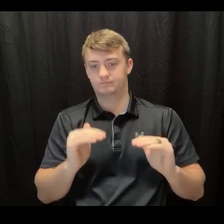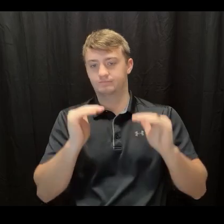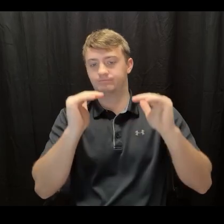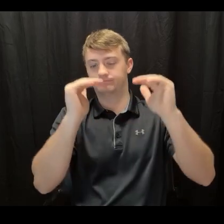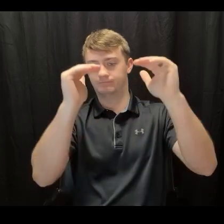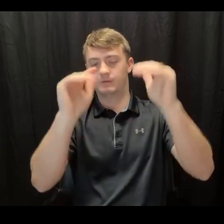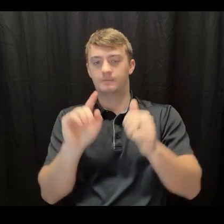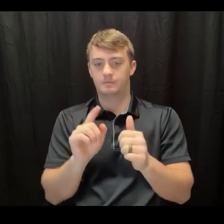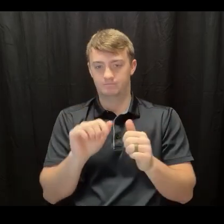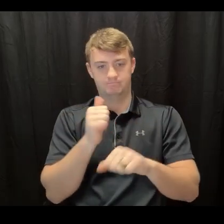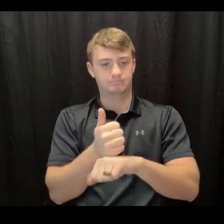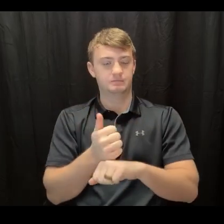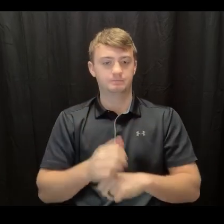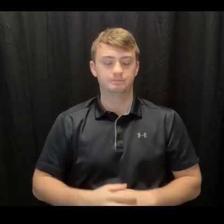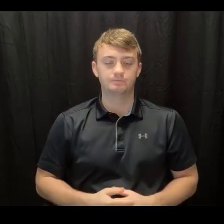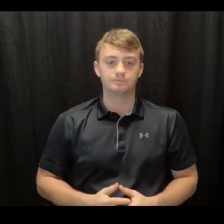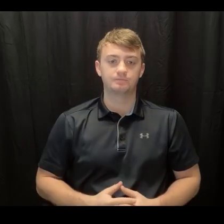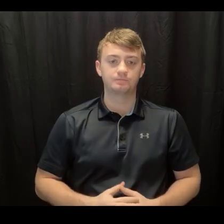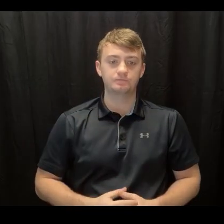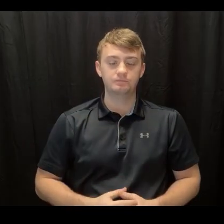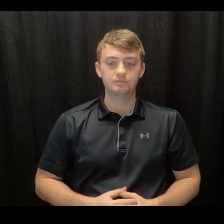place.